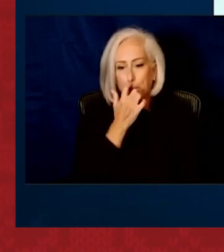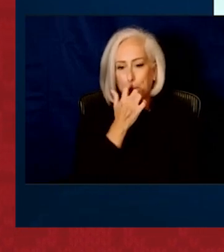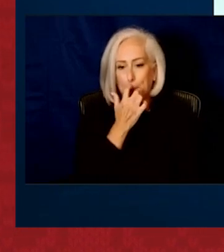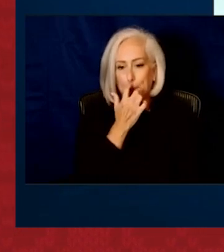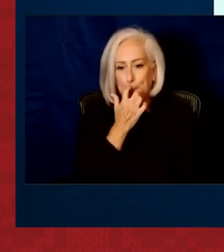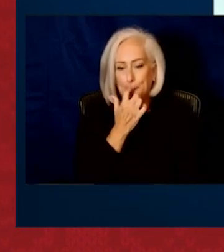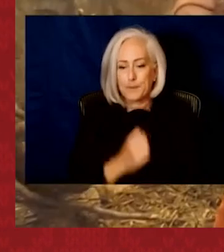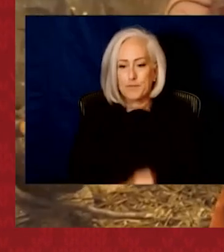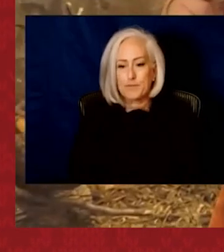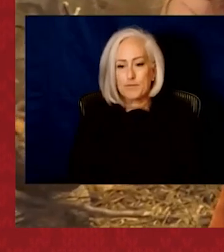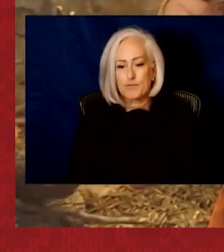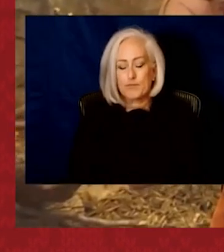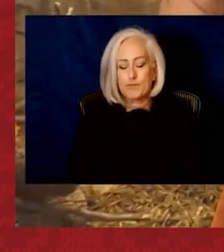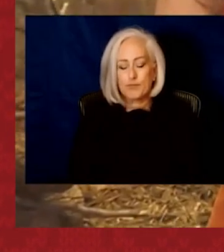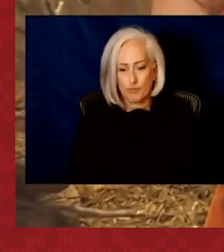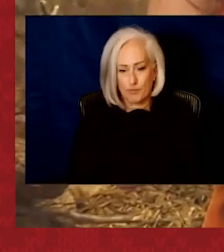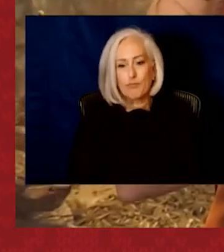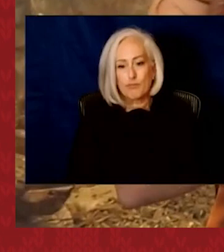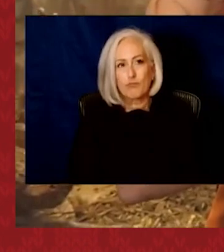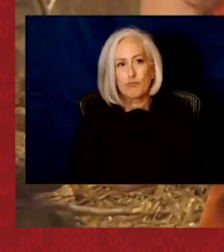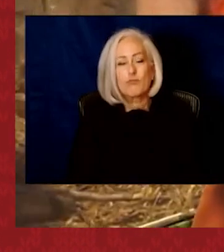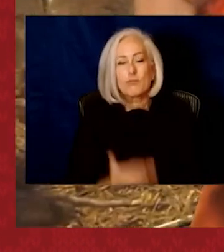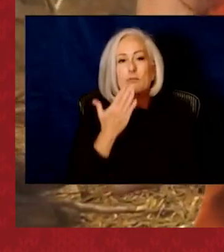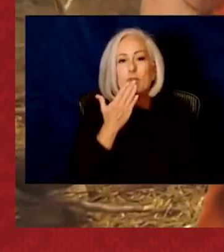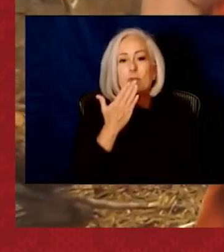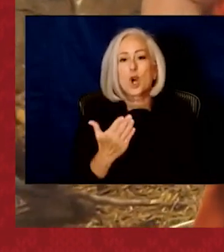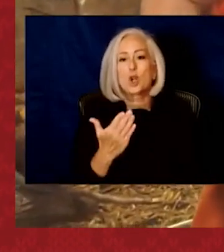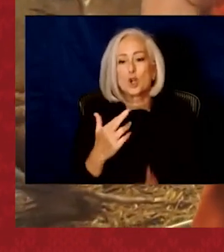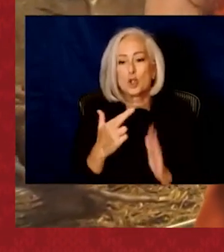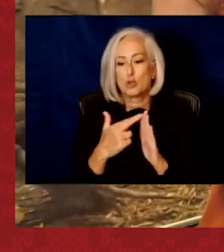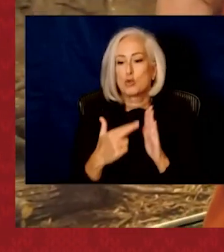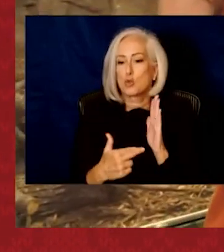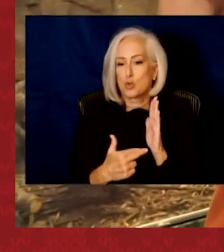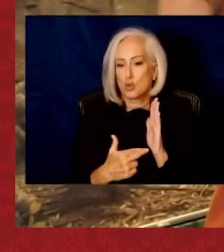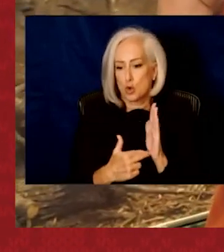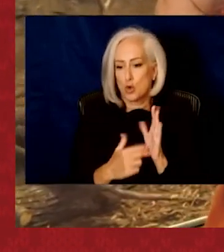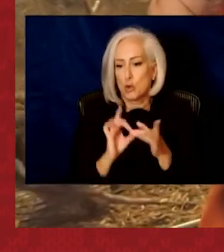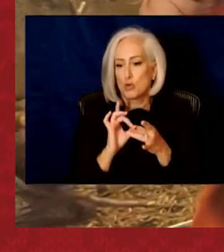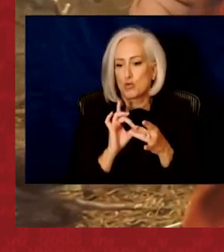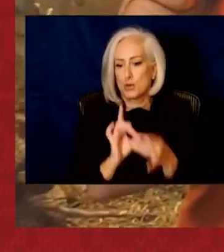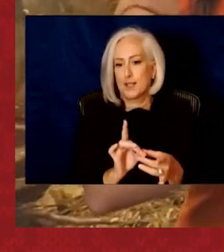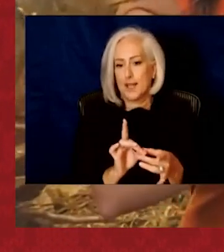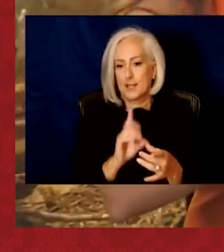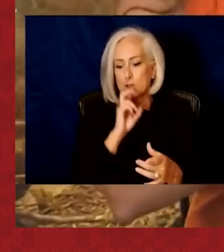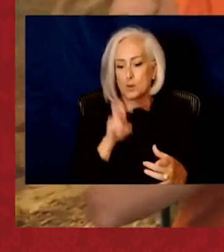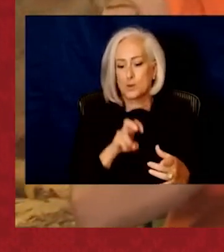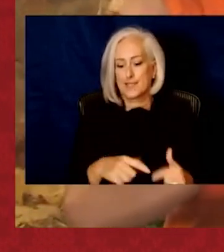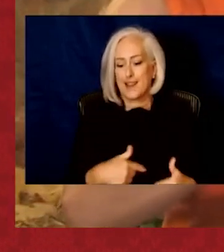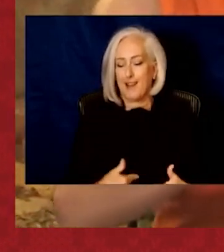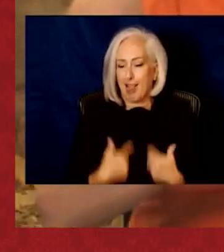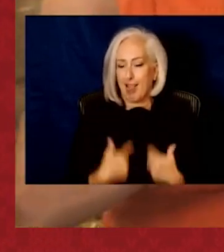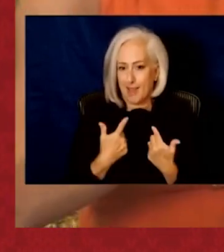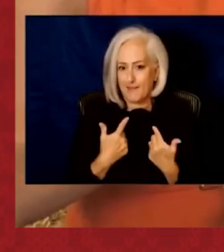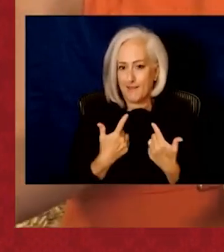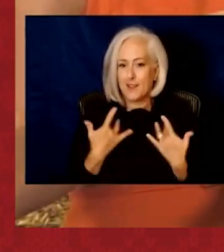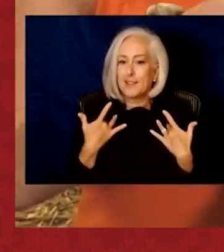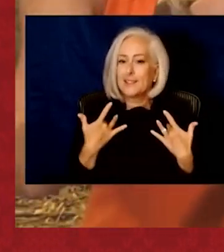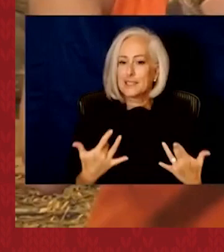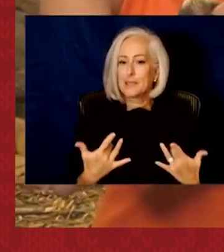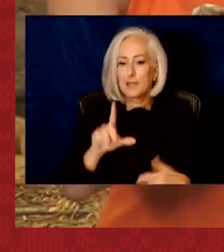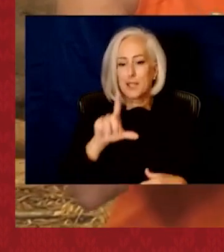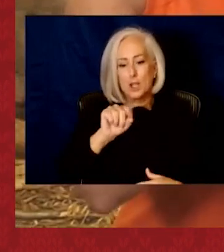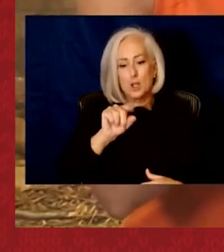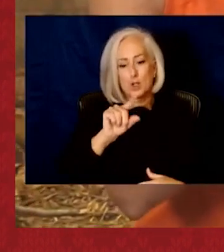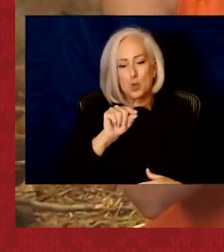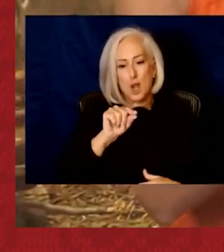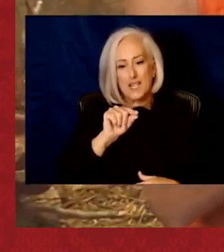So a real good rule of thumb for snake lives, 20 years old is a pretty old